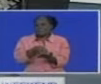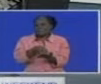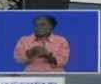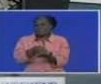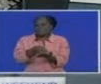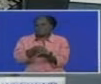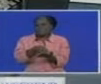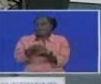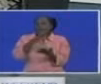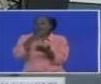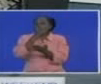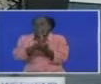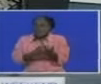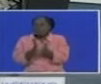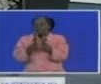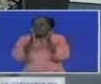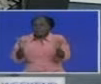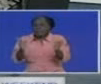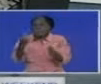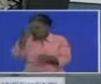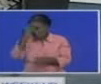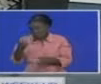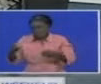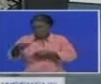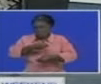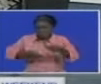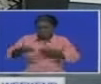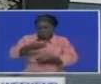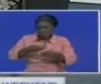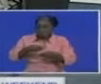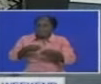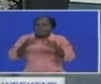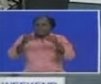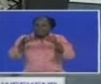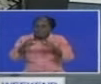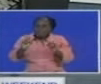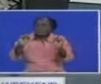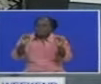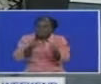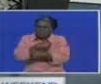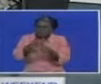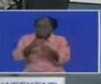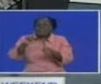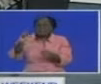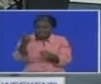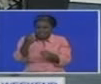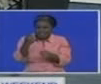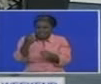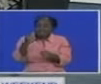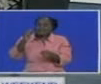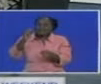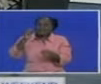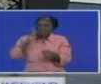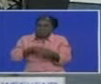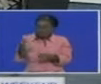of the public discourse. It's part of the debate. And you cannot delink. You know, Kenyans, why would terrorists